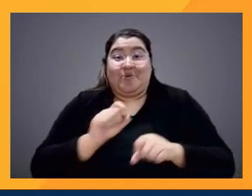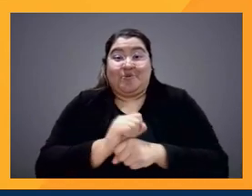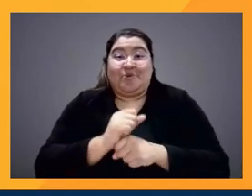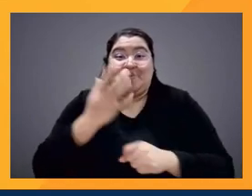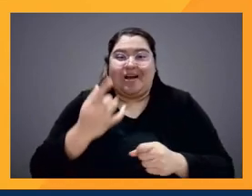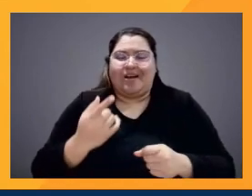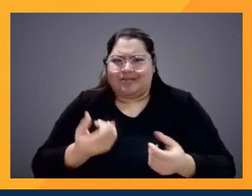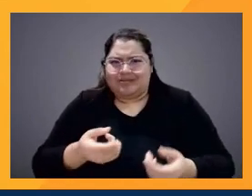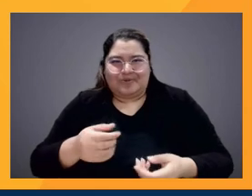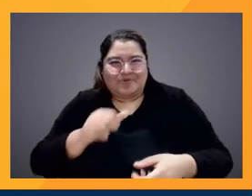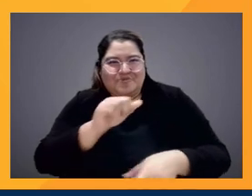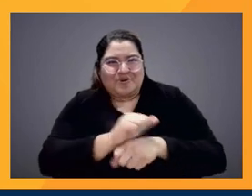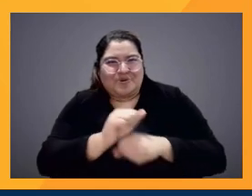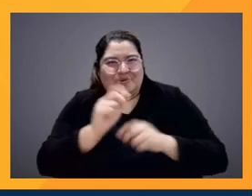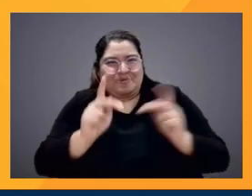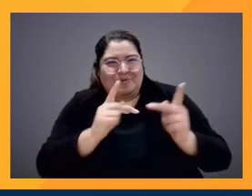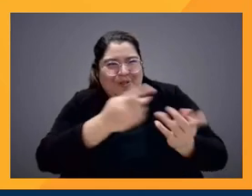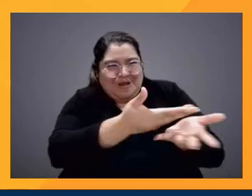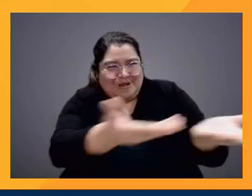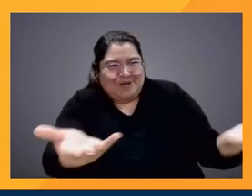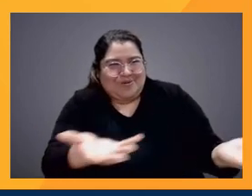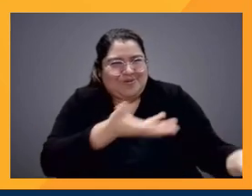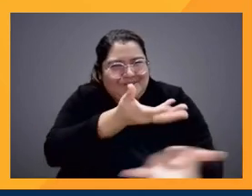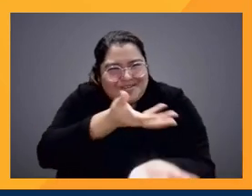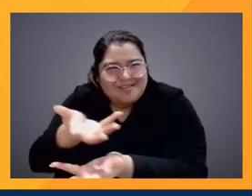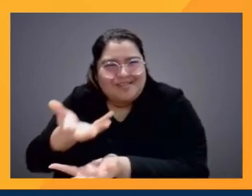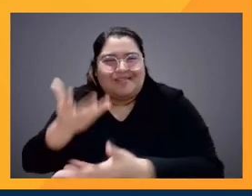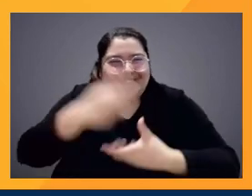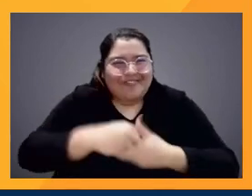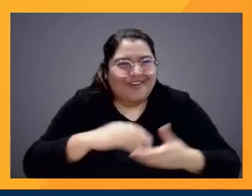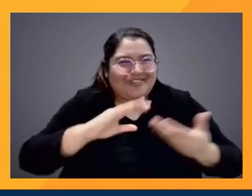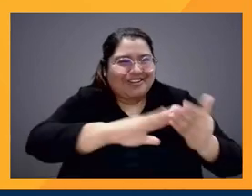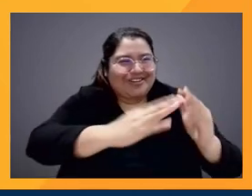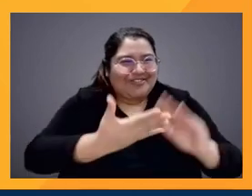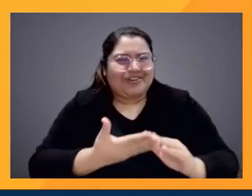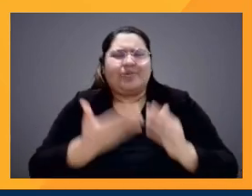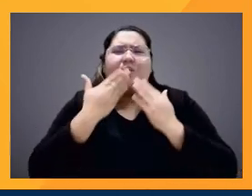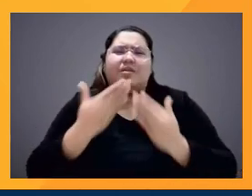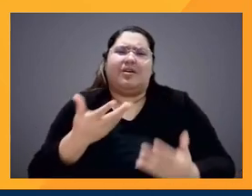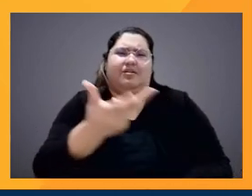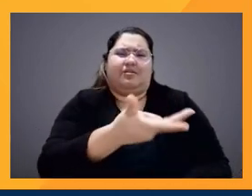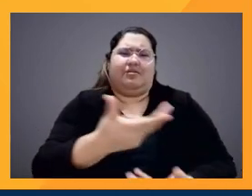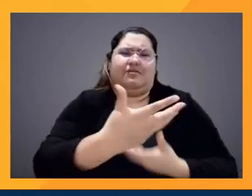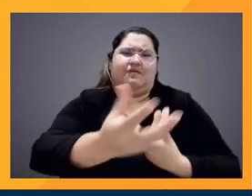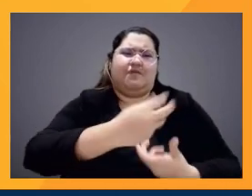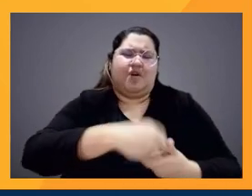And again, I'm going to lift up something Marissa said earlier that I thought was really a great phrase. And I'm going to try to borrow it, and I'll try